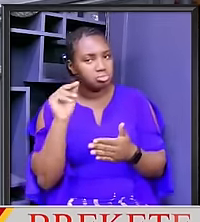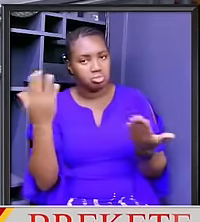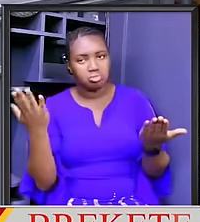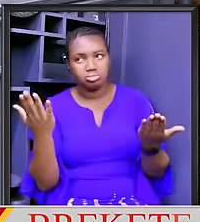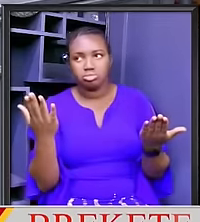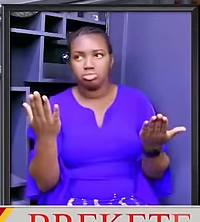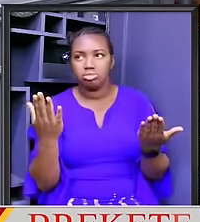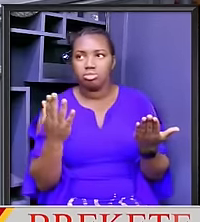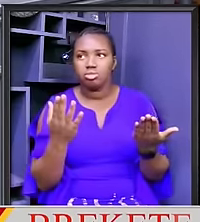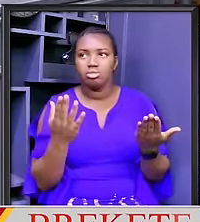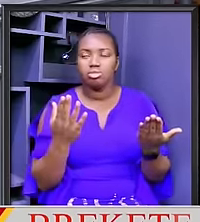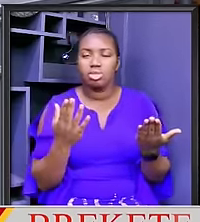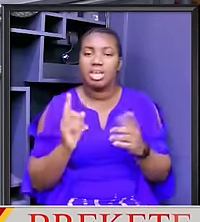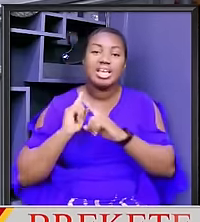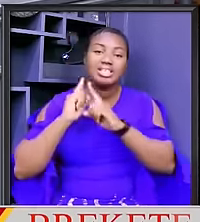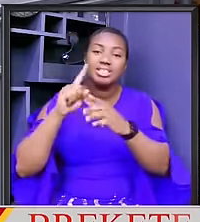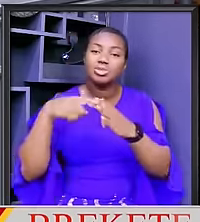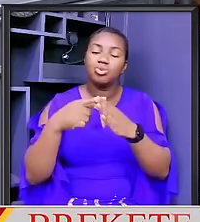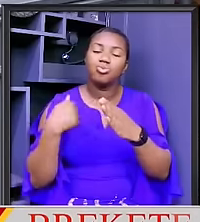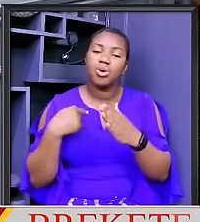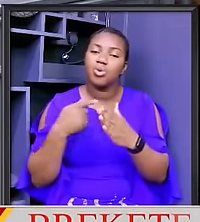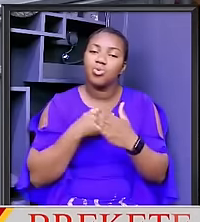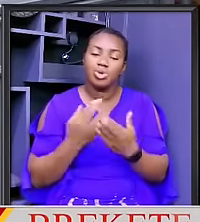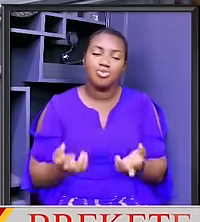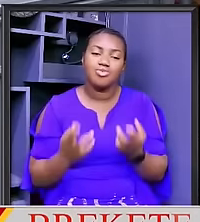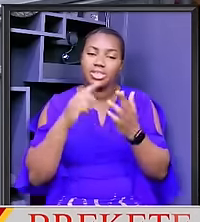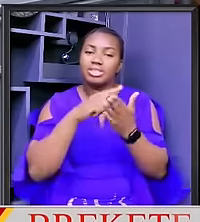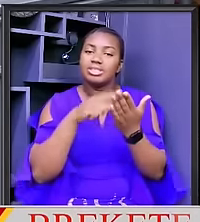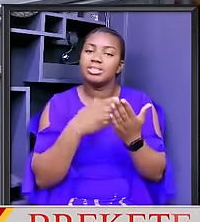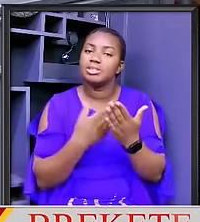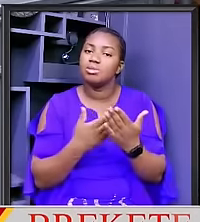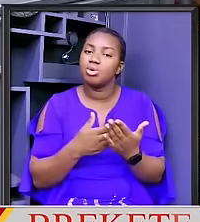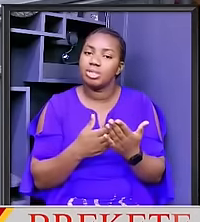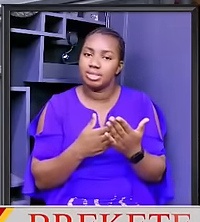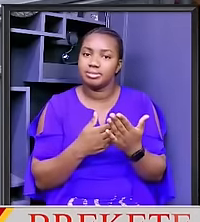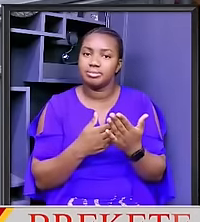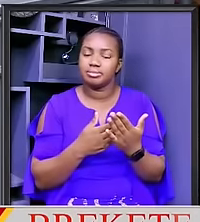Oga sir. No sir. Since where we raise this money,